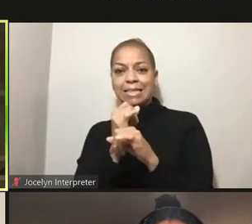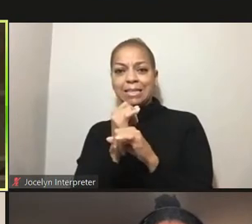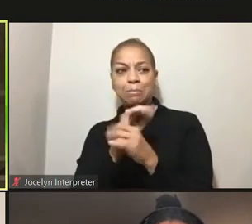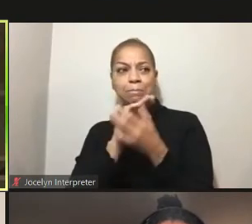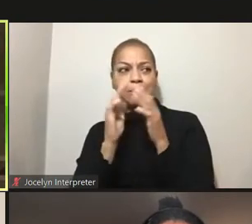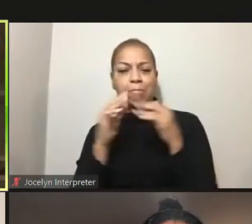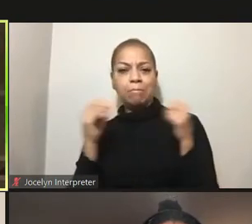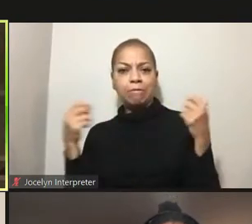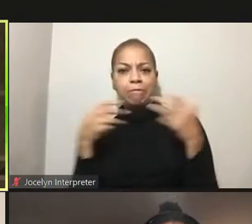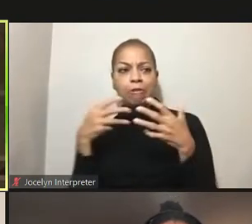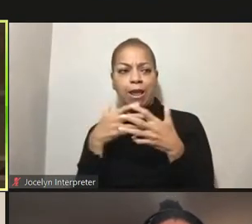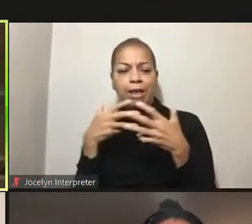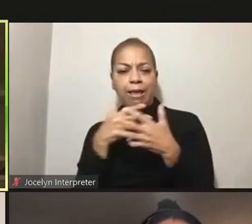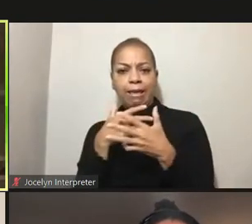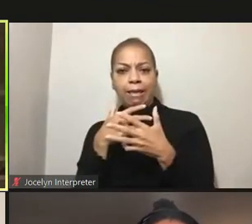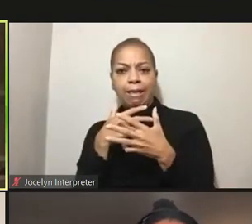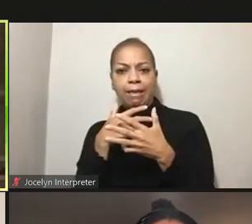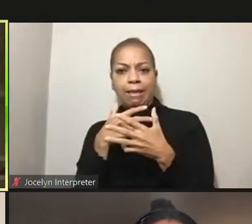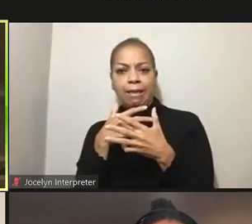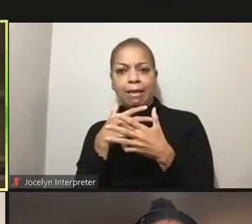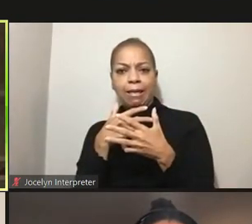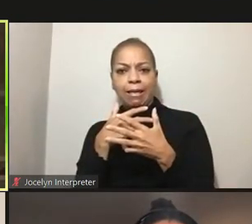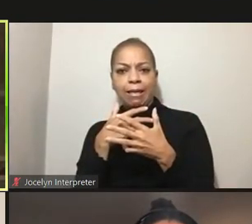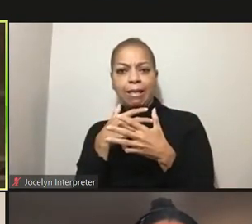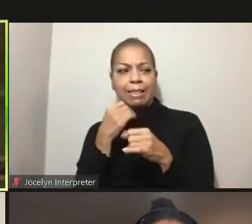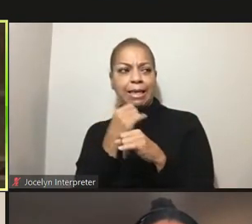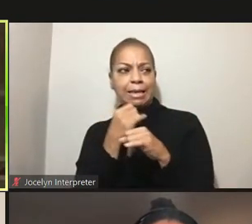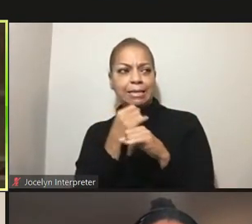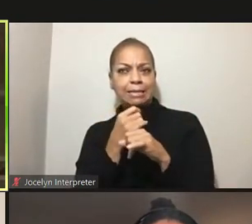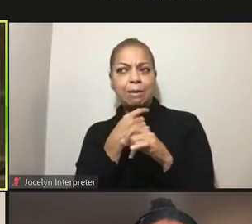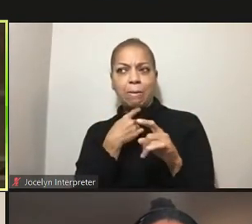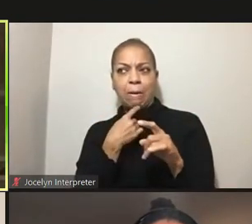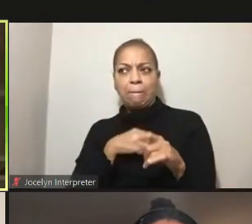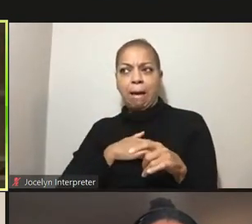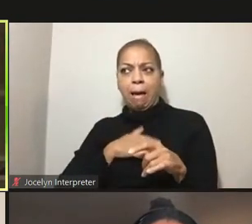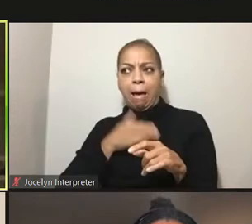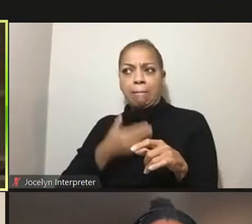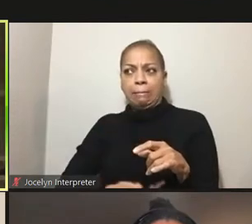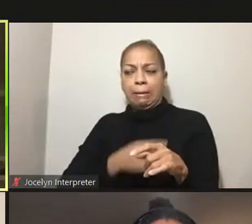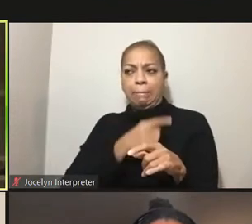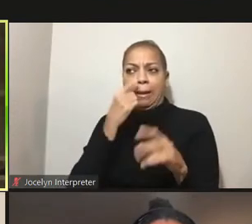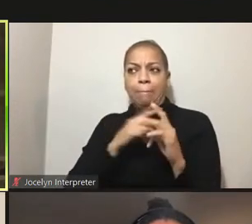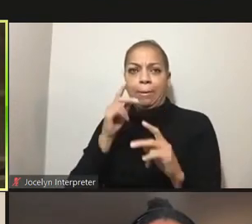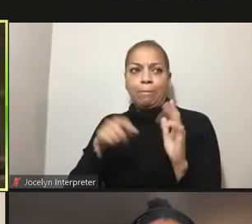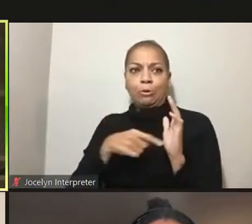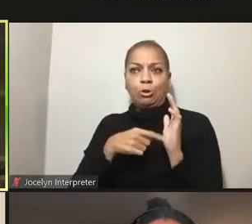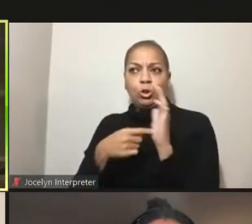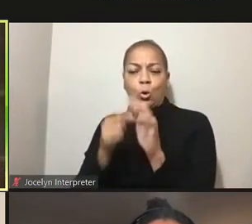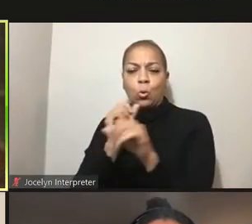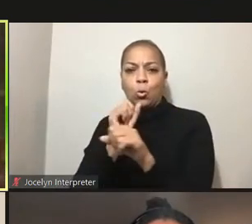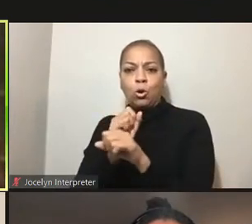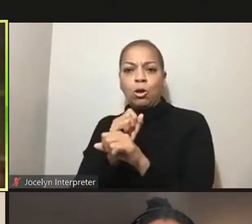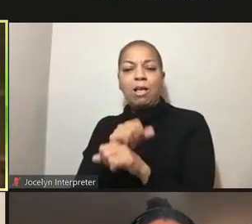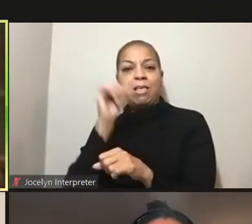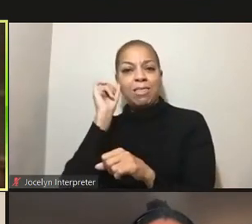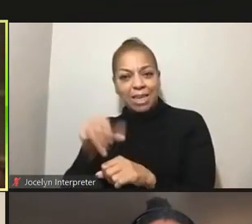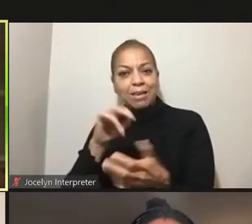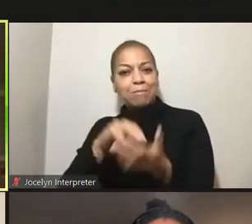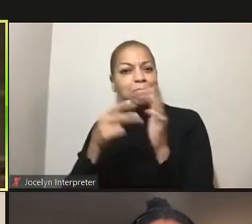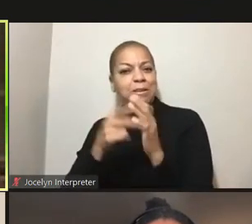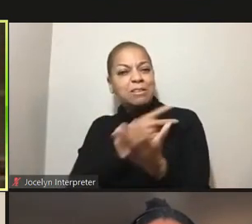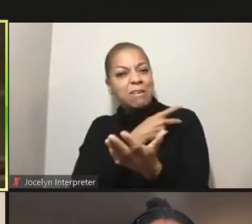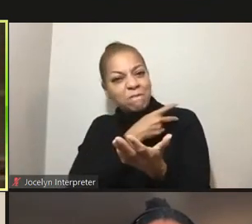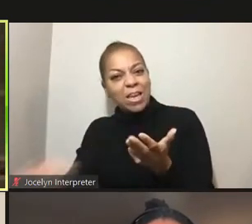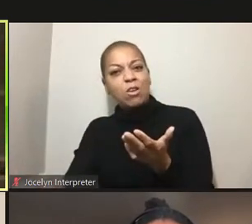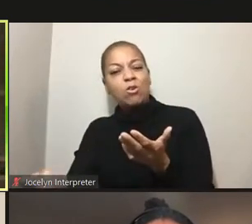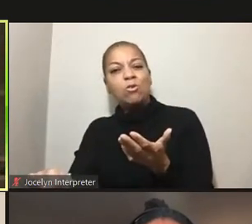afraid that they're gonna upset Black people by showing this work, that is a failure